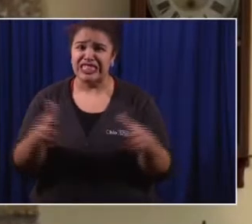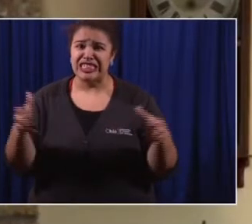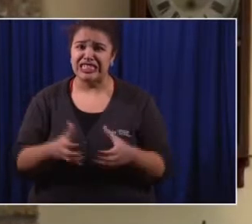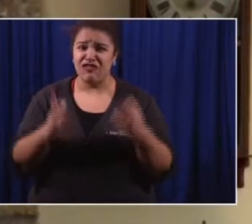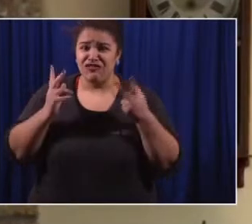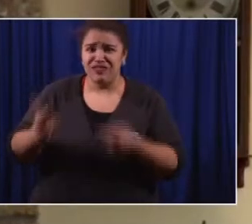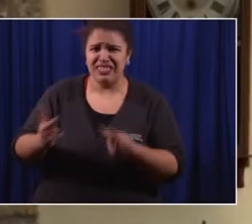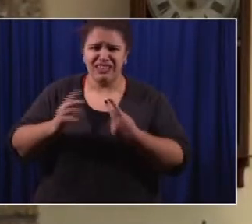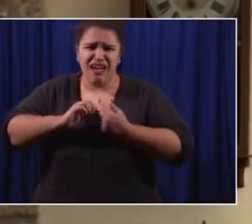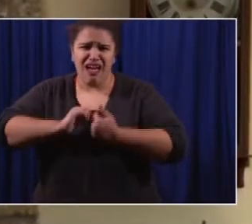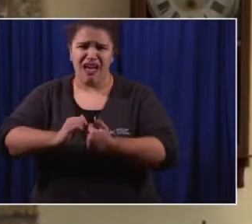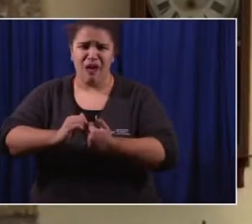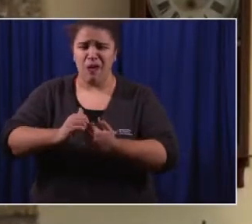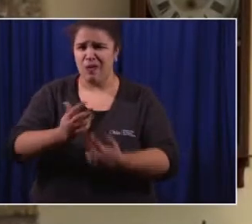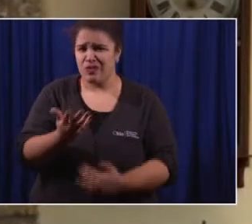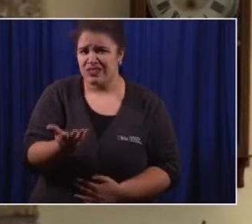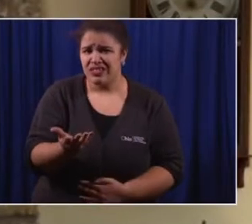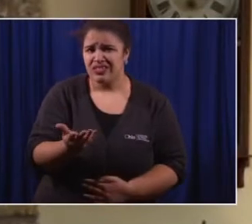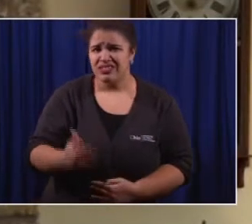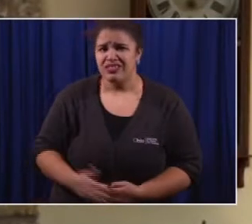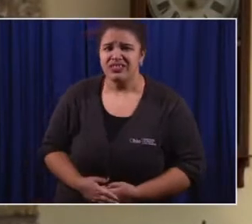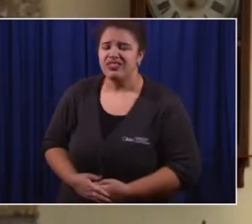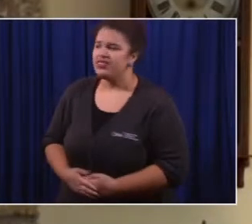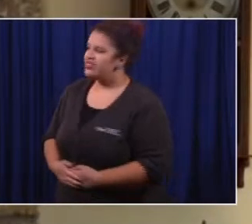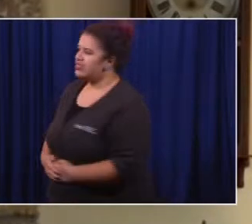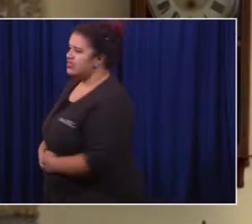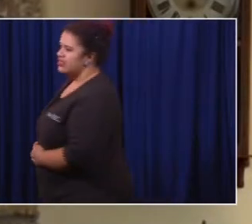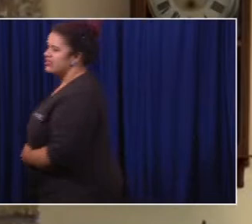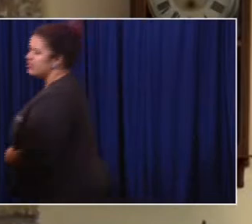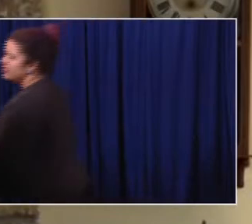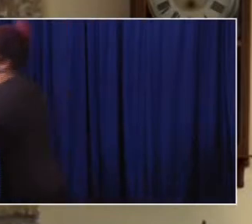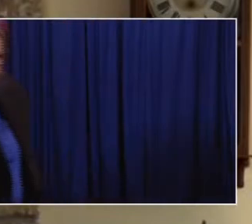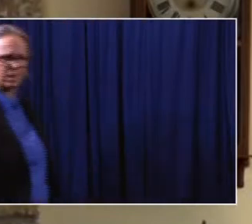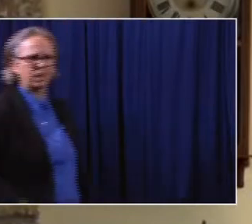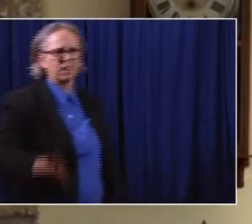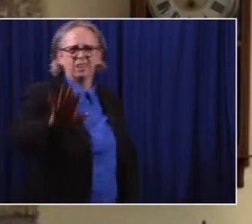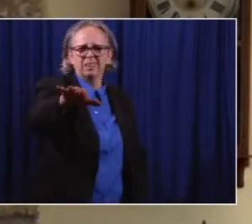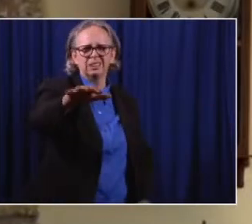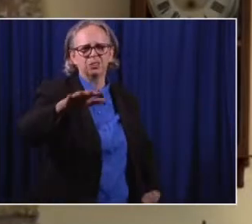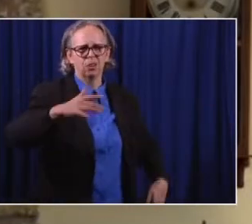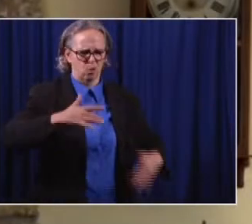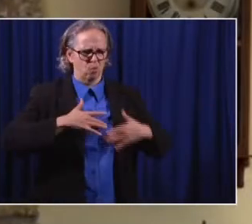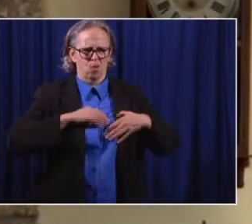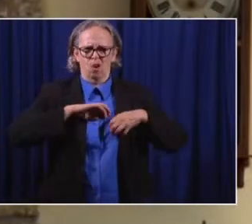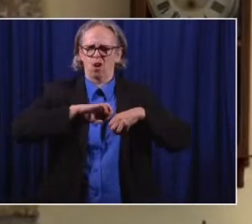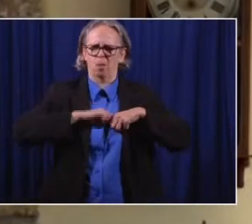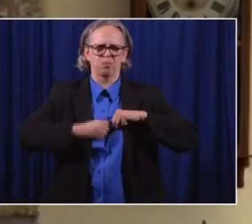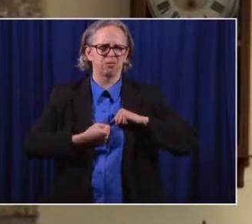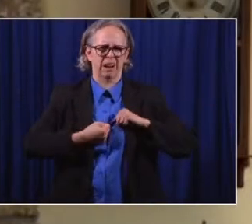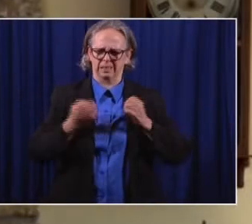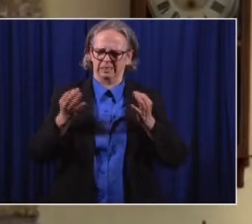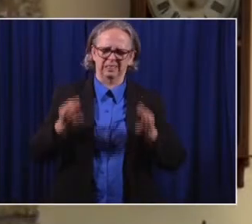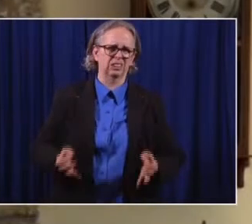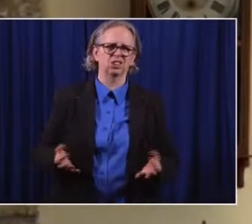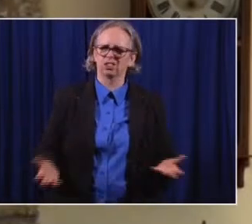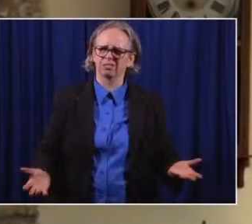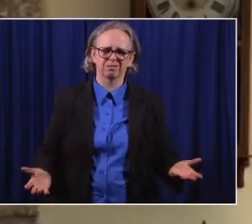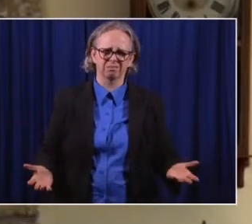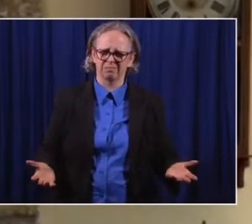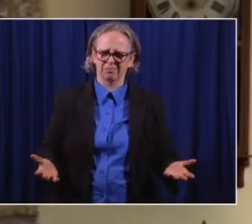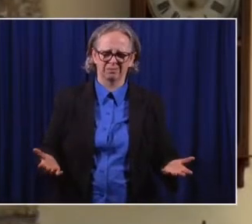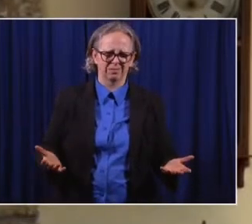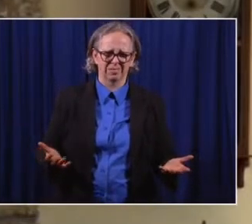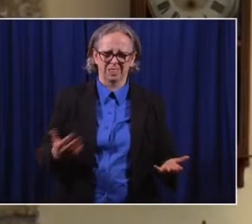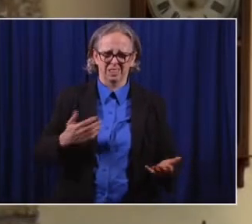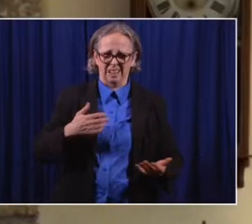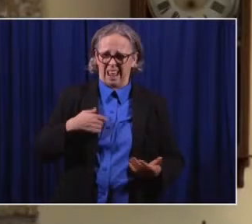Well, these are the tough, gut-wrenching decisions that we all have to make. I have to make as governor, but families have to make,